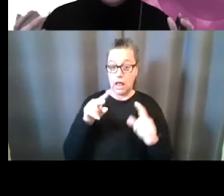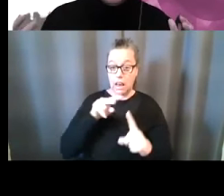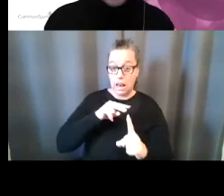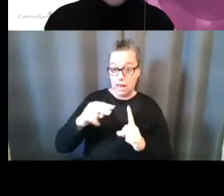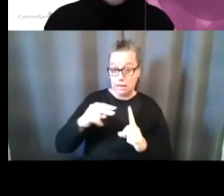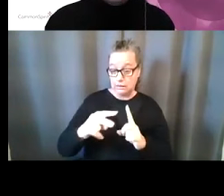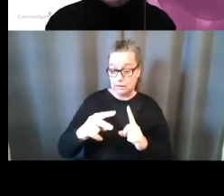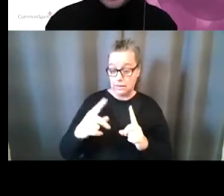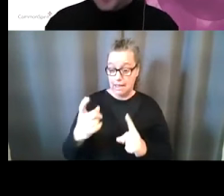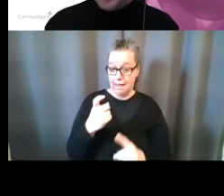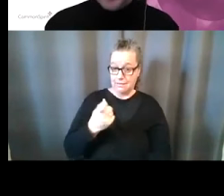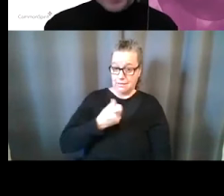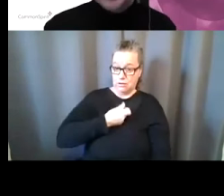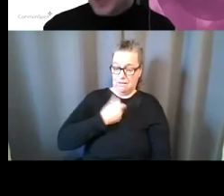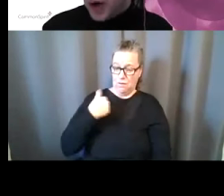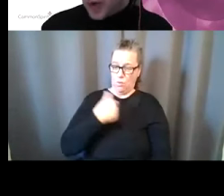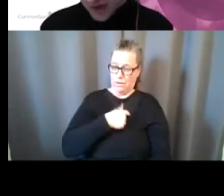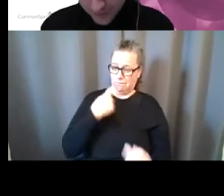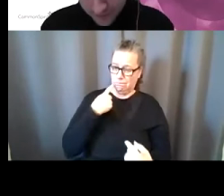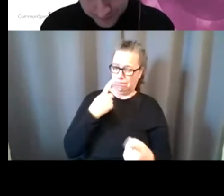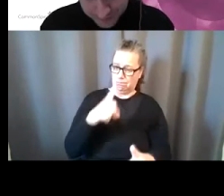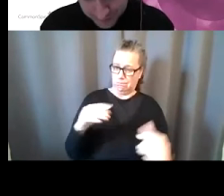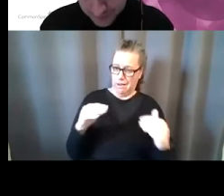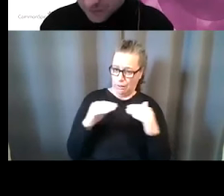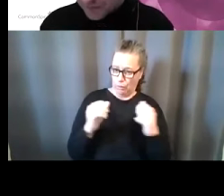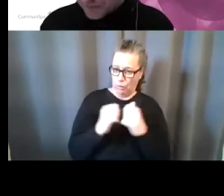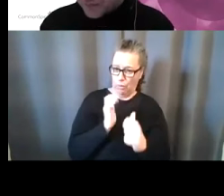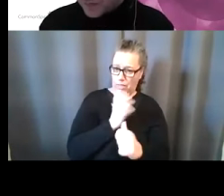truly achieving equitable outcomes with our work.